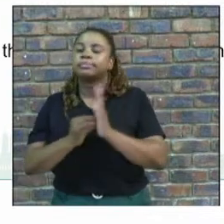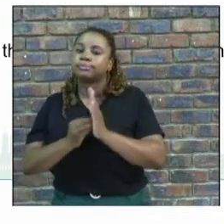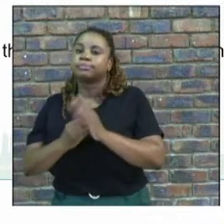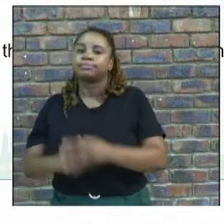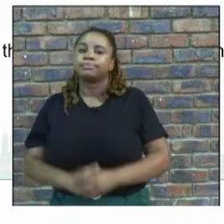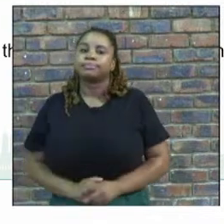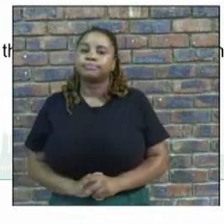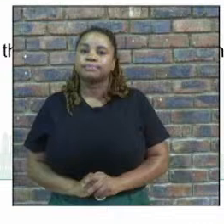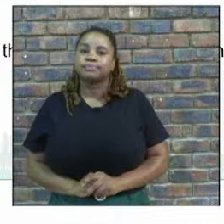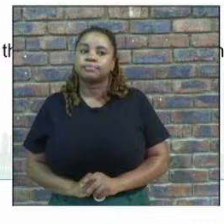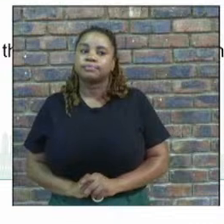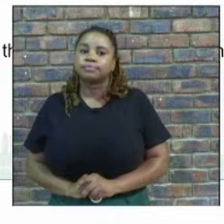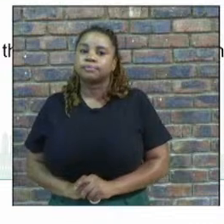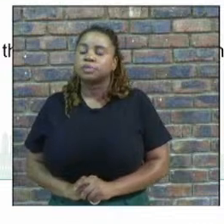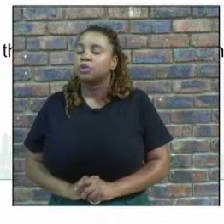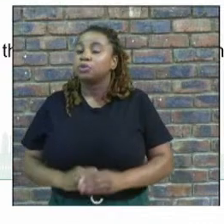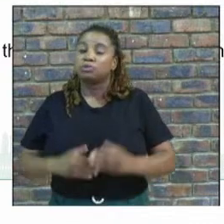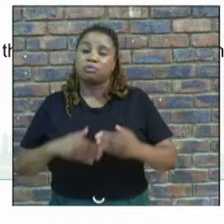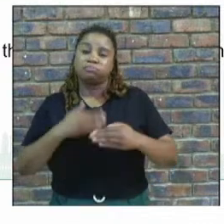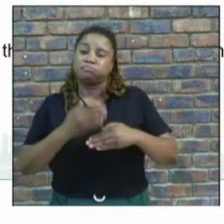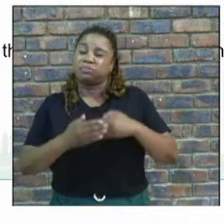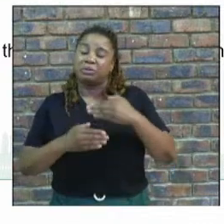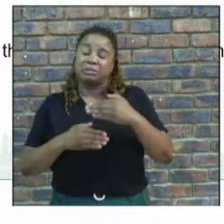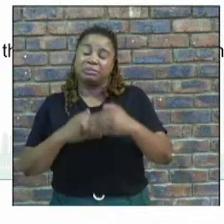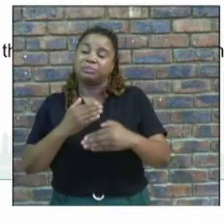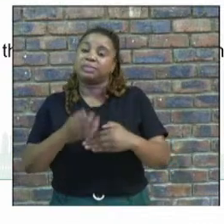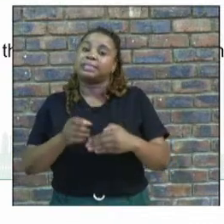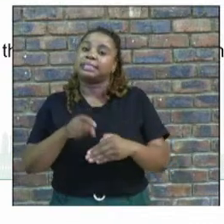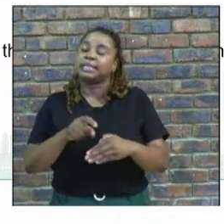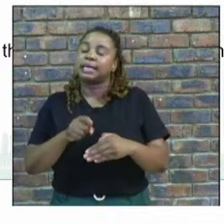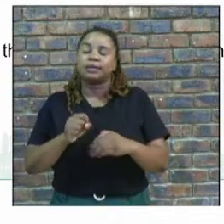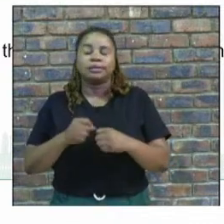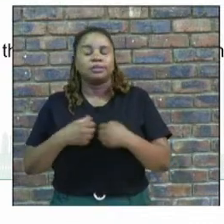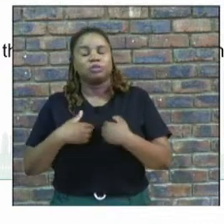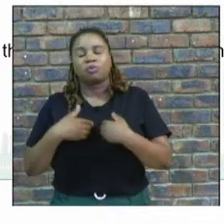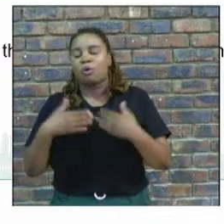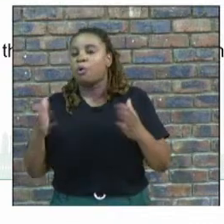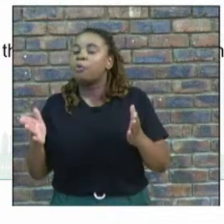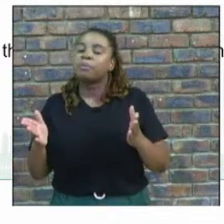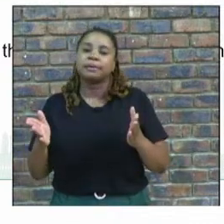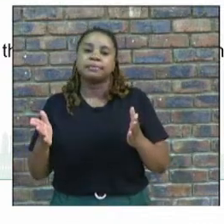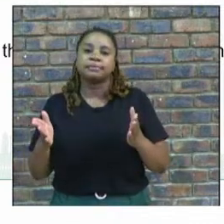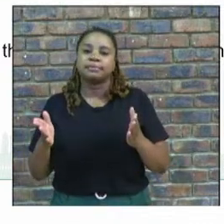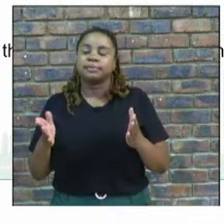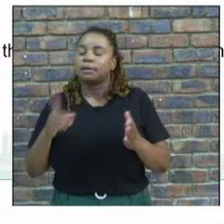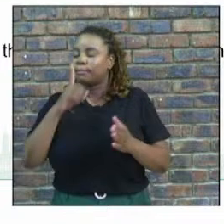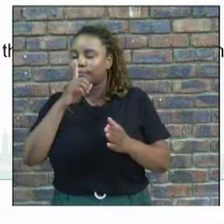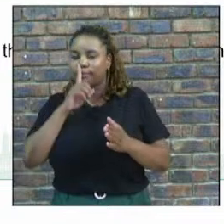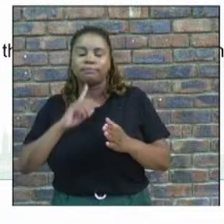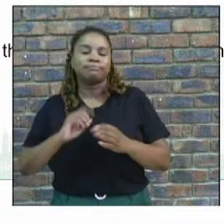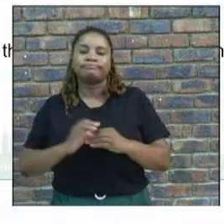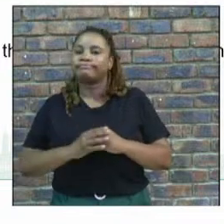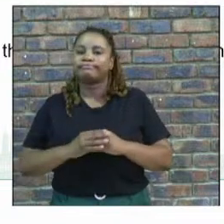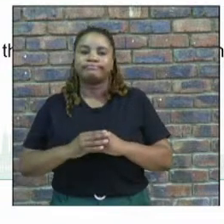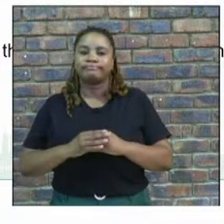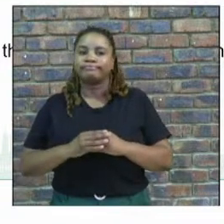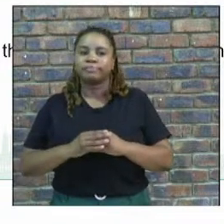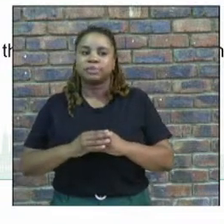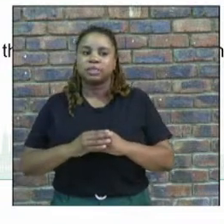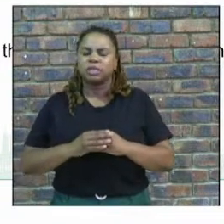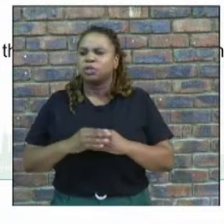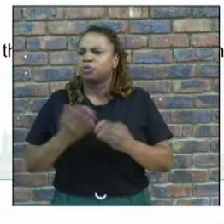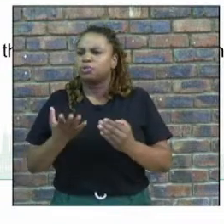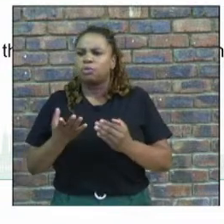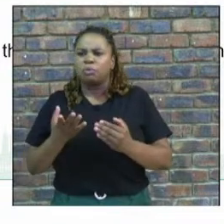So our process is very transparent. There is no way that someone will